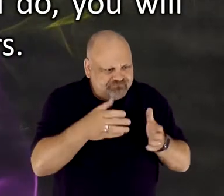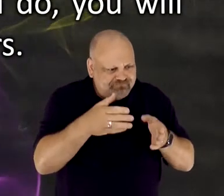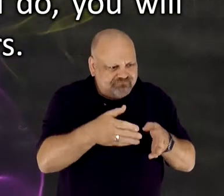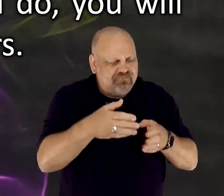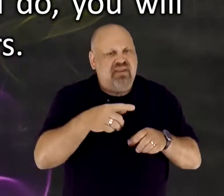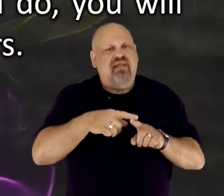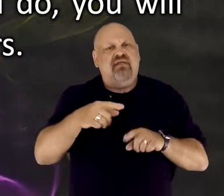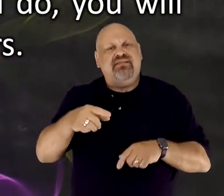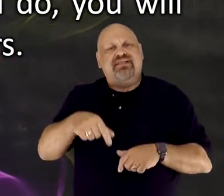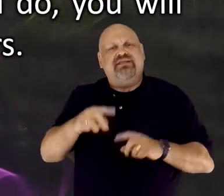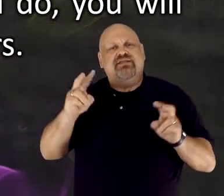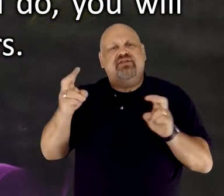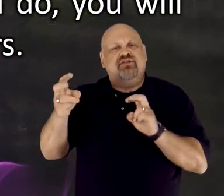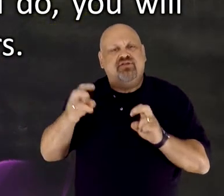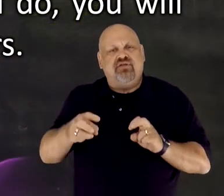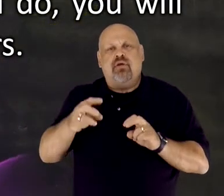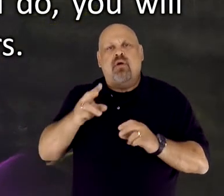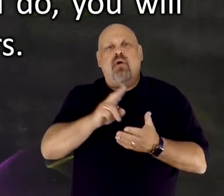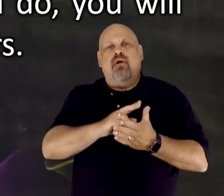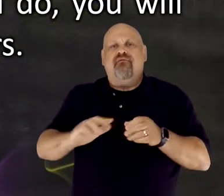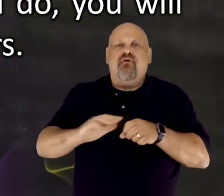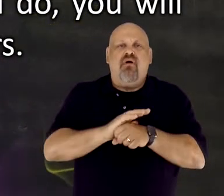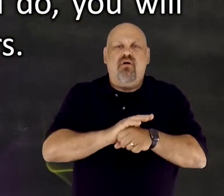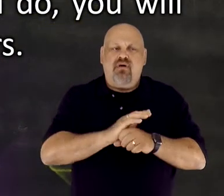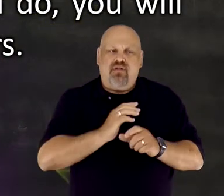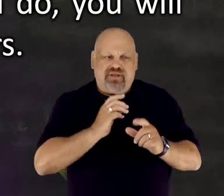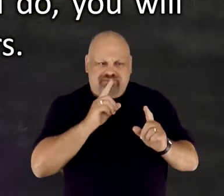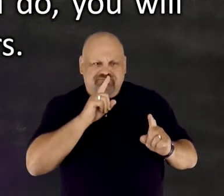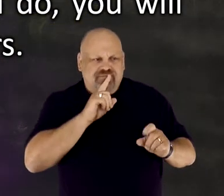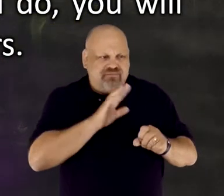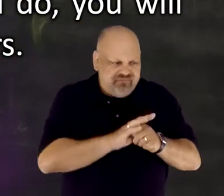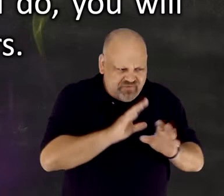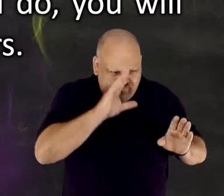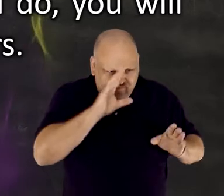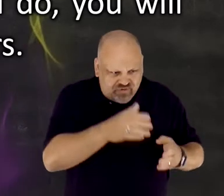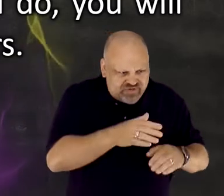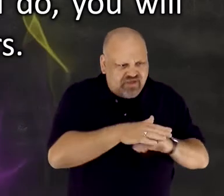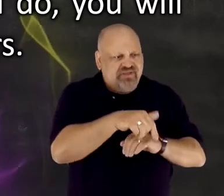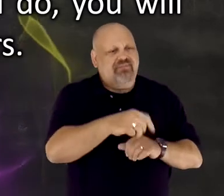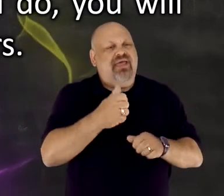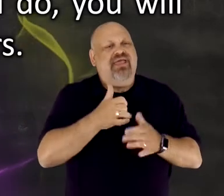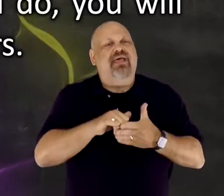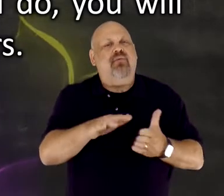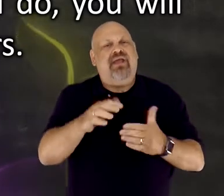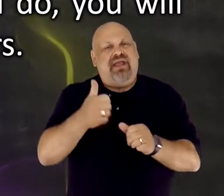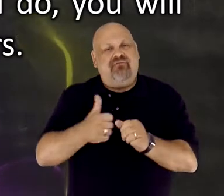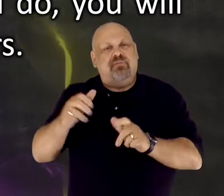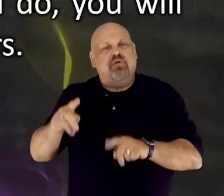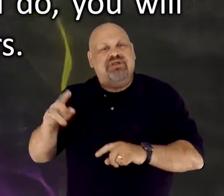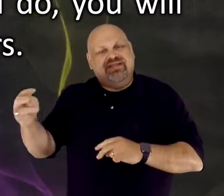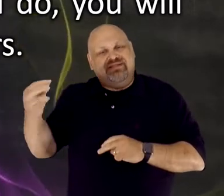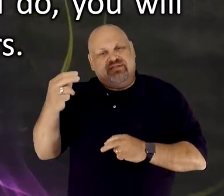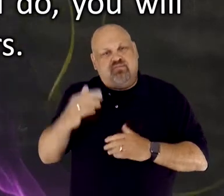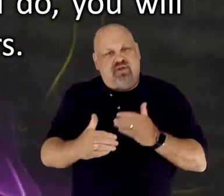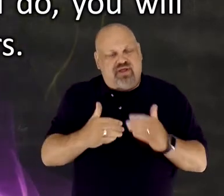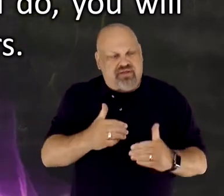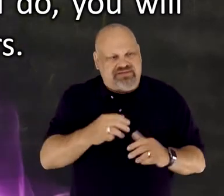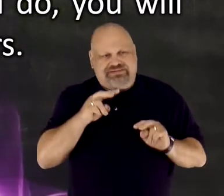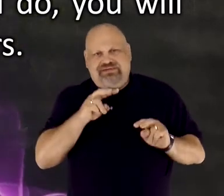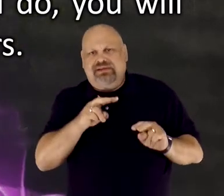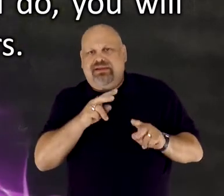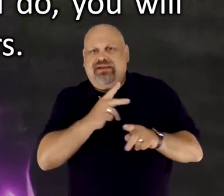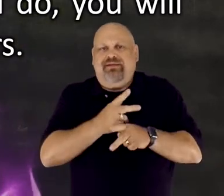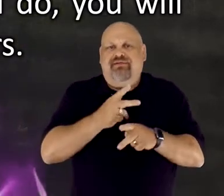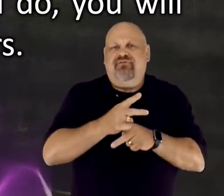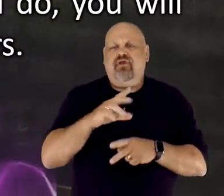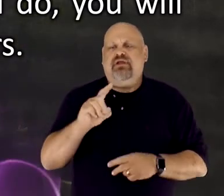Give yourself wholly to them so that everyone may see your progress. Watch your life and doctrine closely. Persevere in them, because